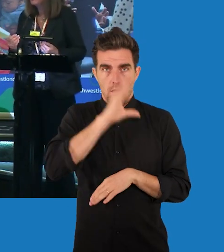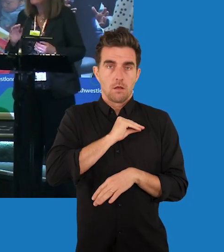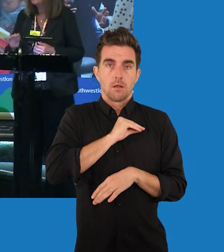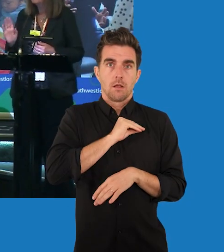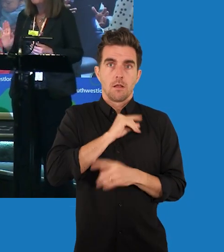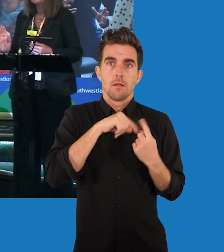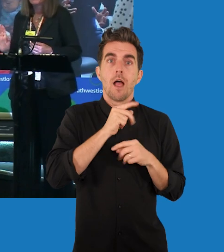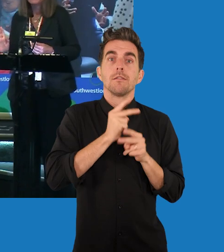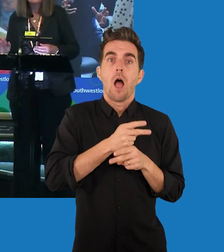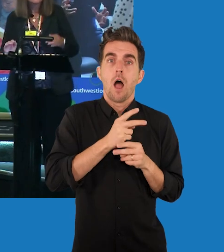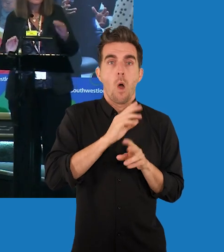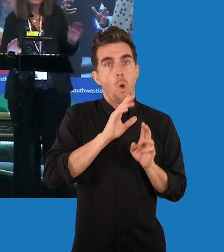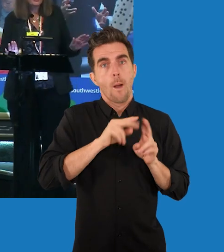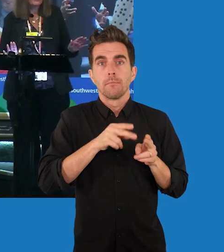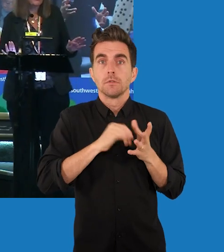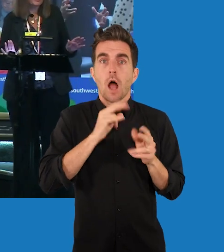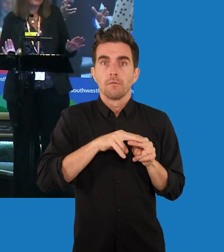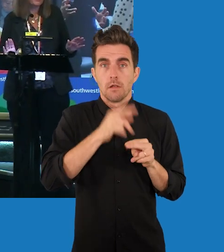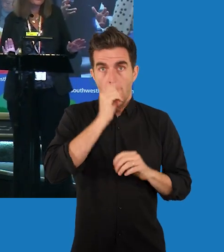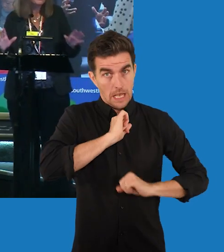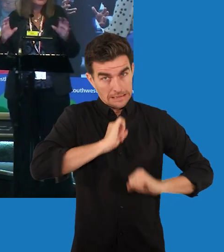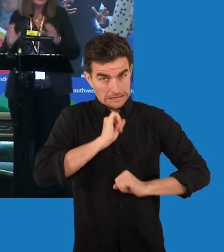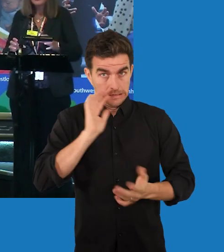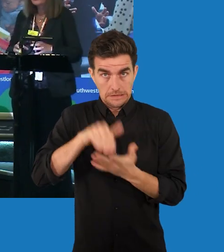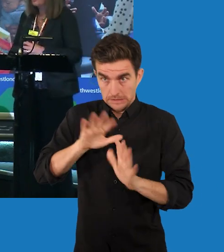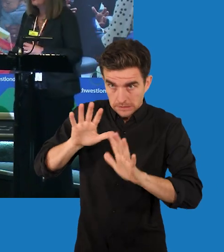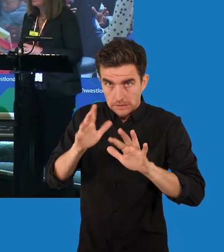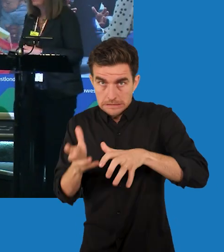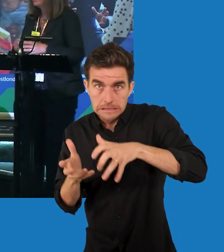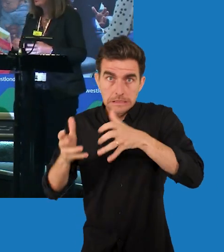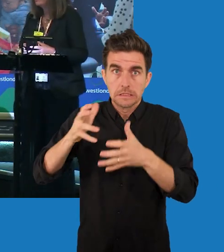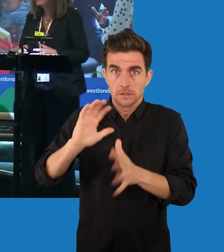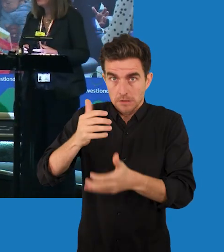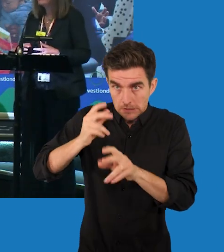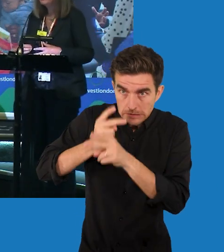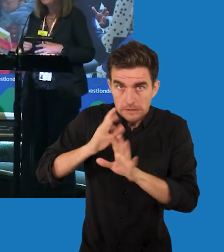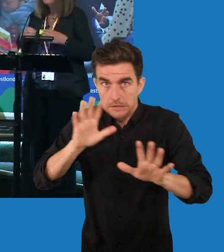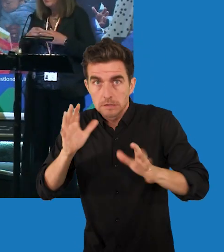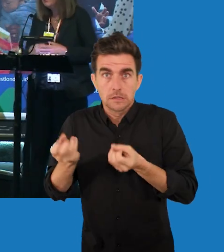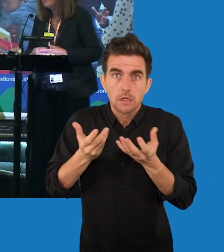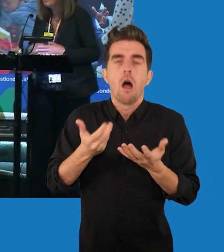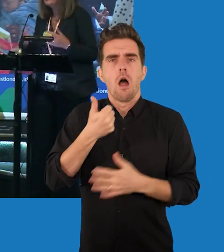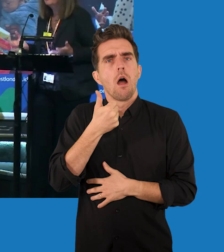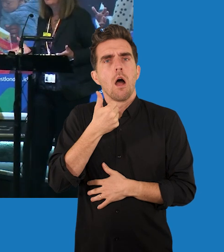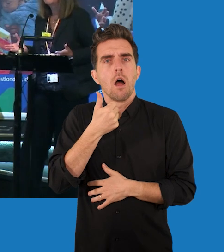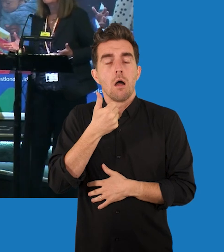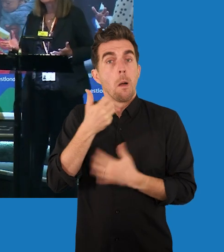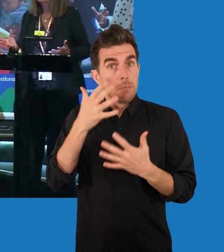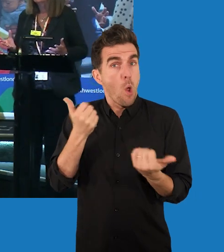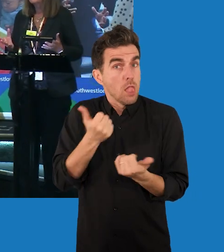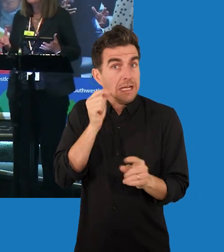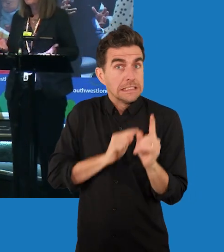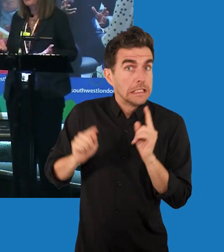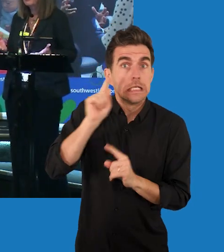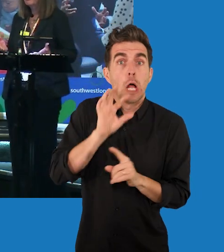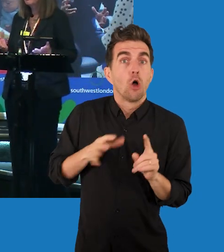pick that up and they'll flag that to the care home staff so that they can go in and check what's happened. They have done this in other parts of the country,